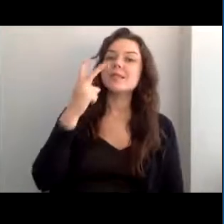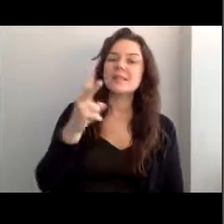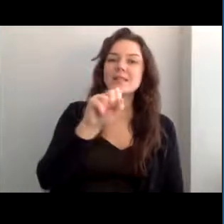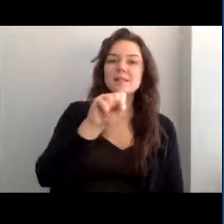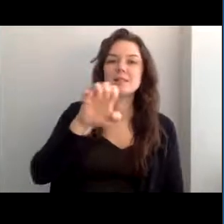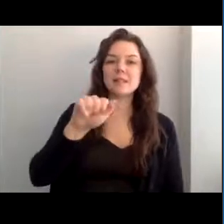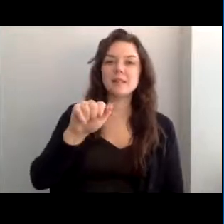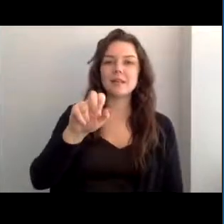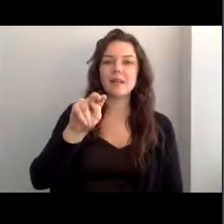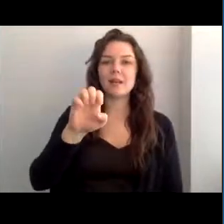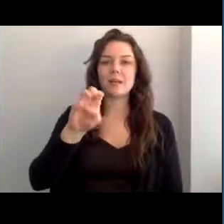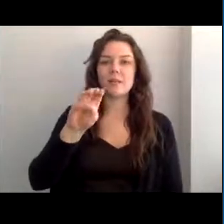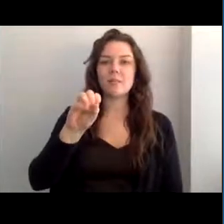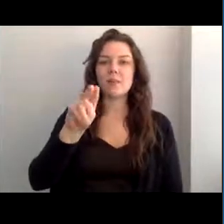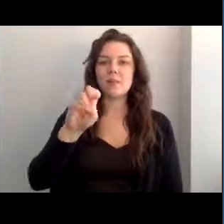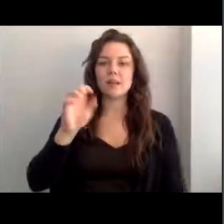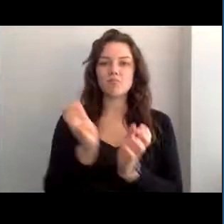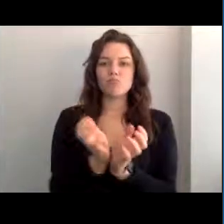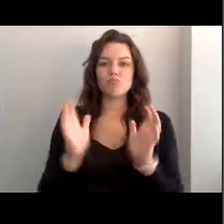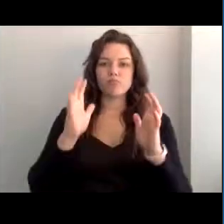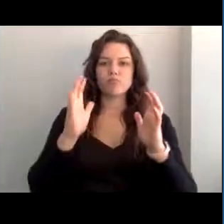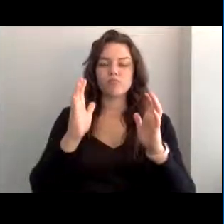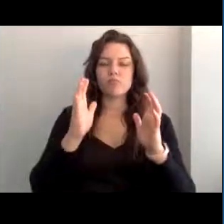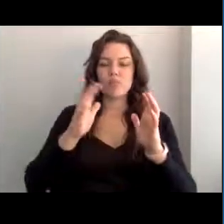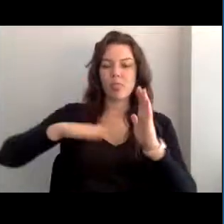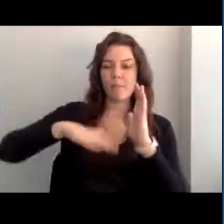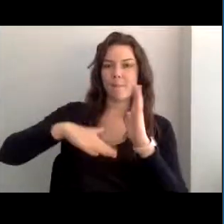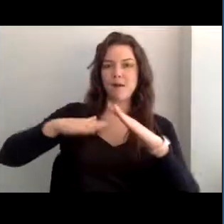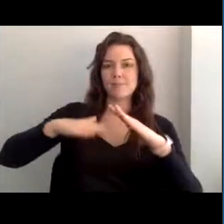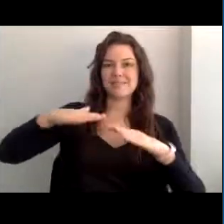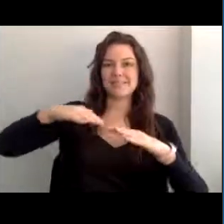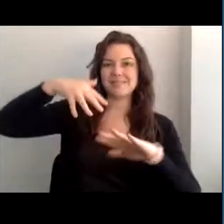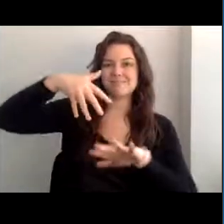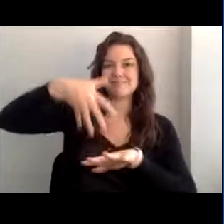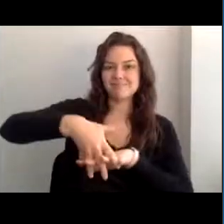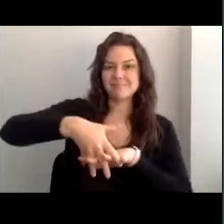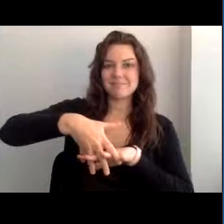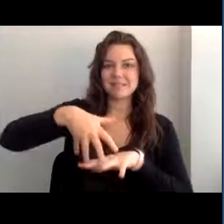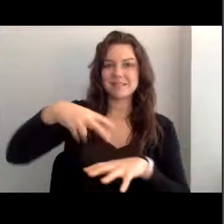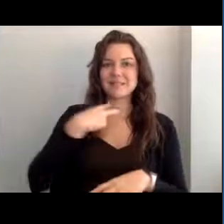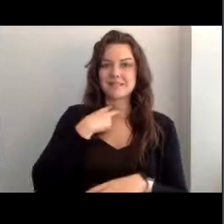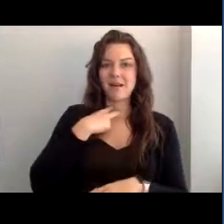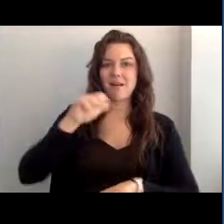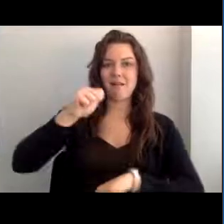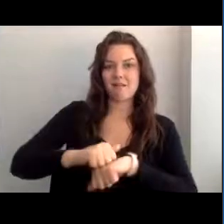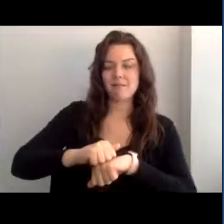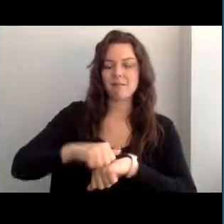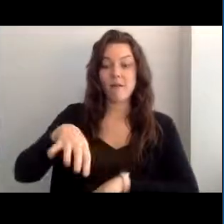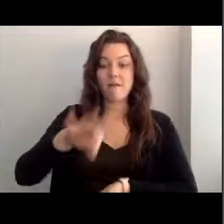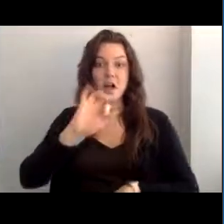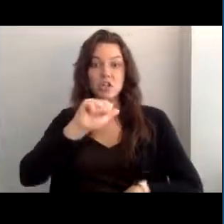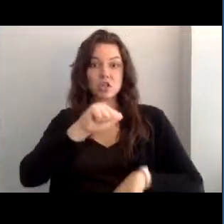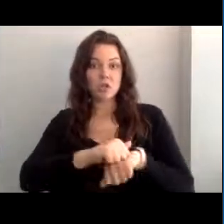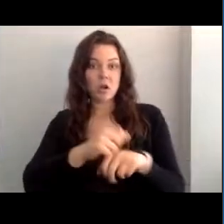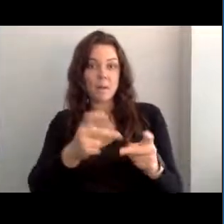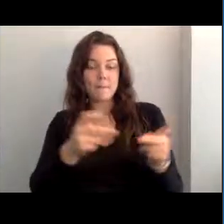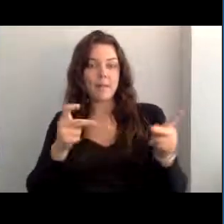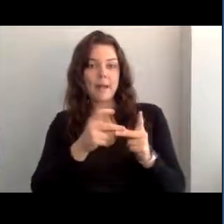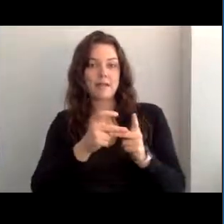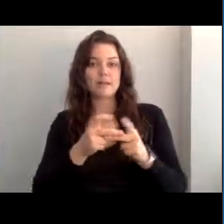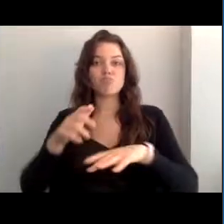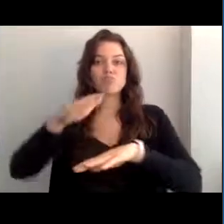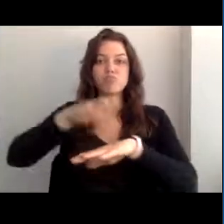is stuck to the rock that it's sitting on. That's what a coral polyp does. It needs a hard place to settle on, and then it sits there and it forms from